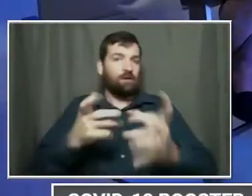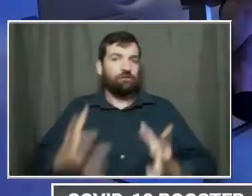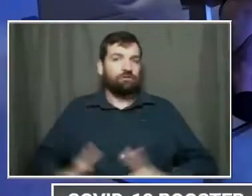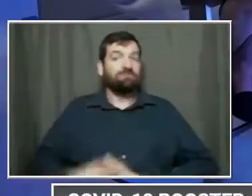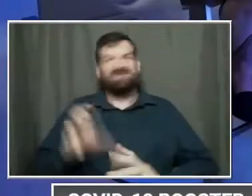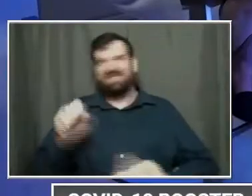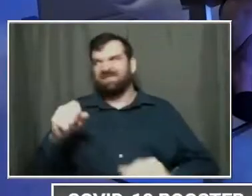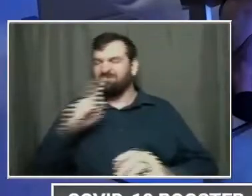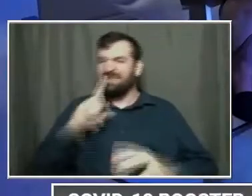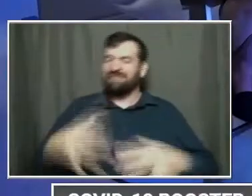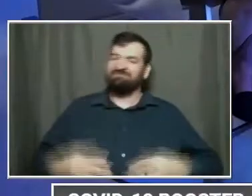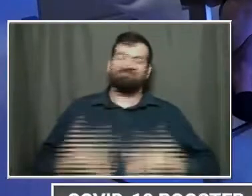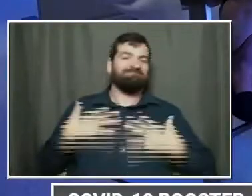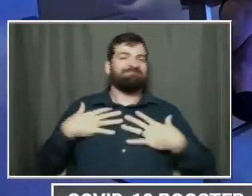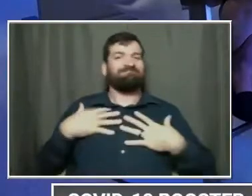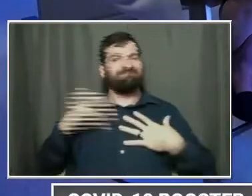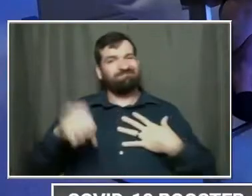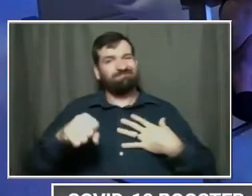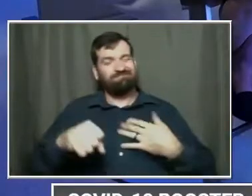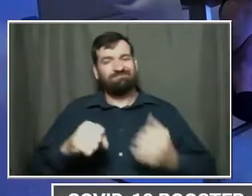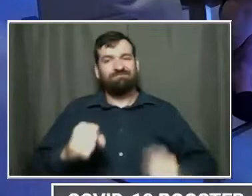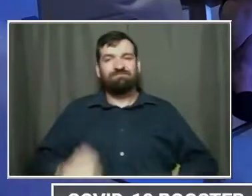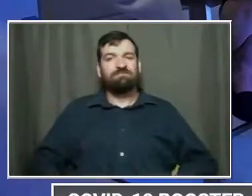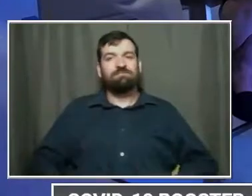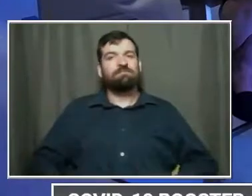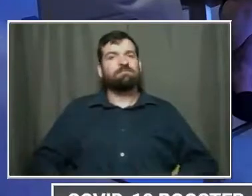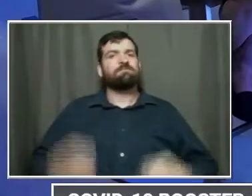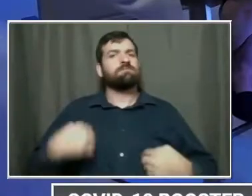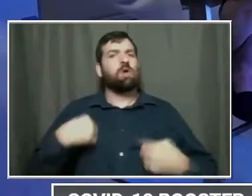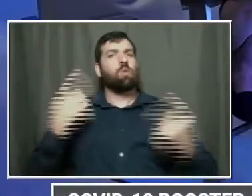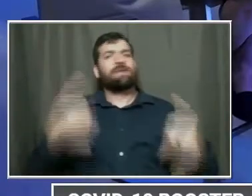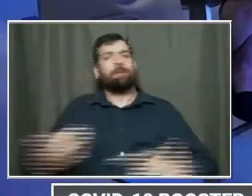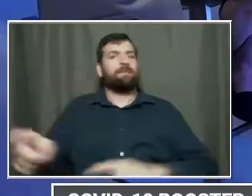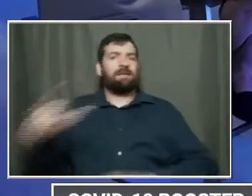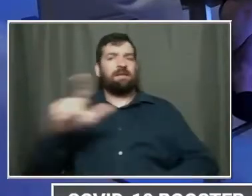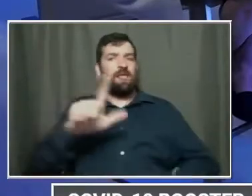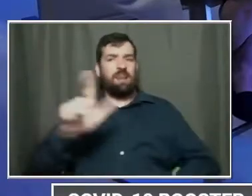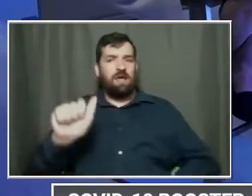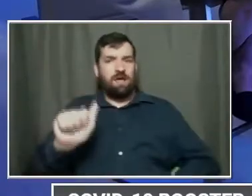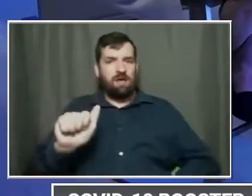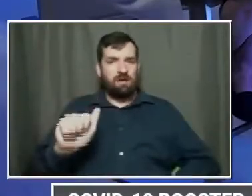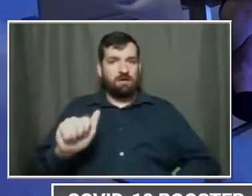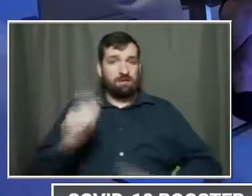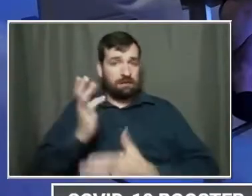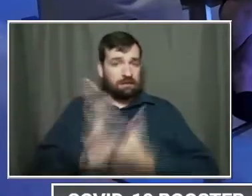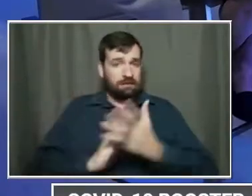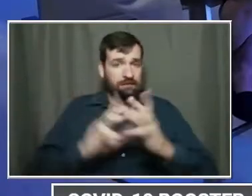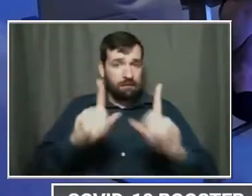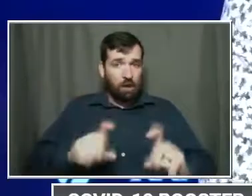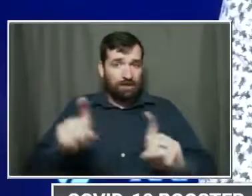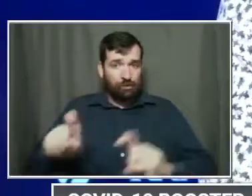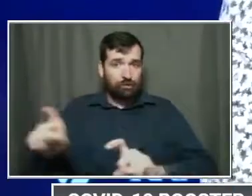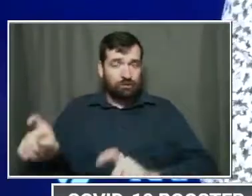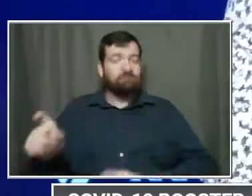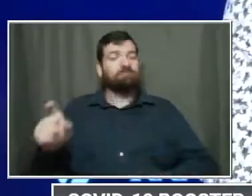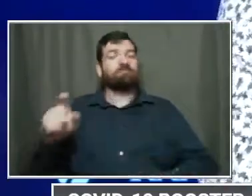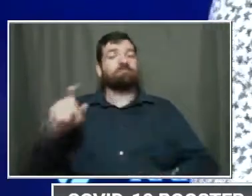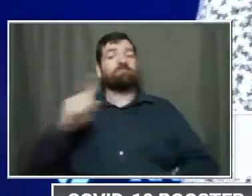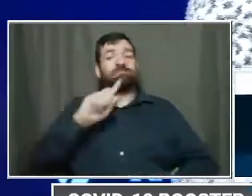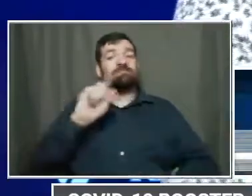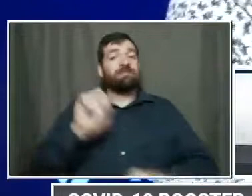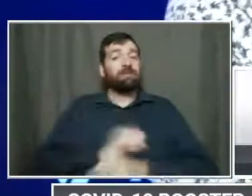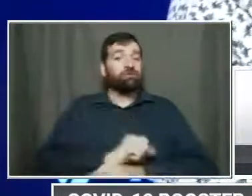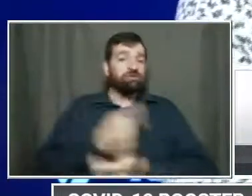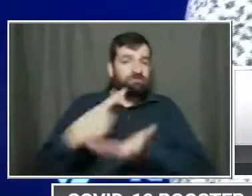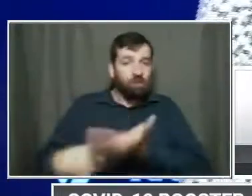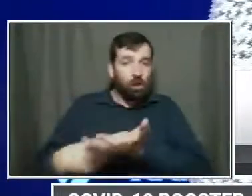it is. To watch this. How many? What's been going on in LA though? You've been doing some auditions. I just started auditioning. I'm actually in talks, hopefully, to come